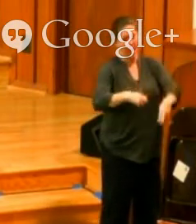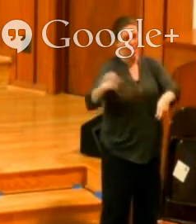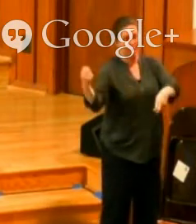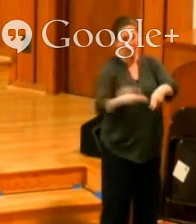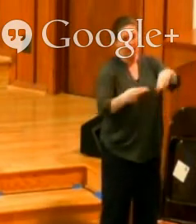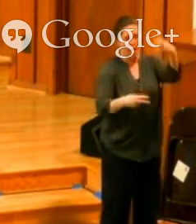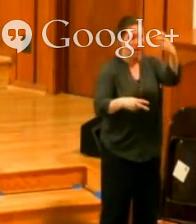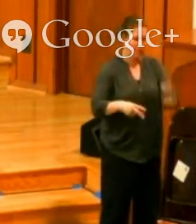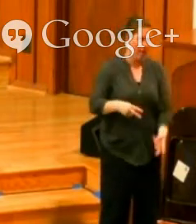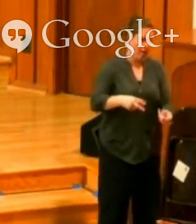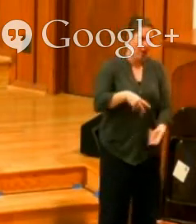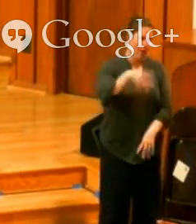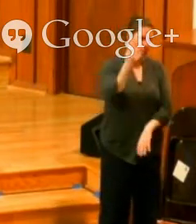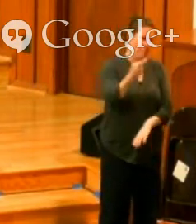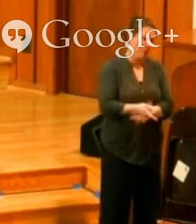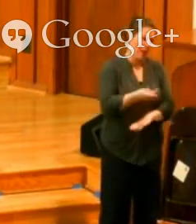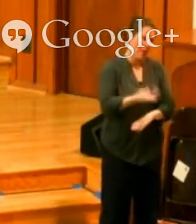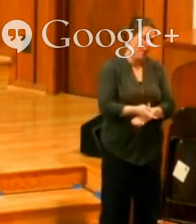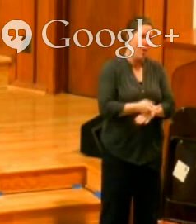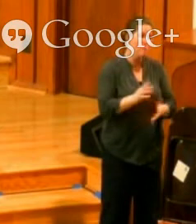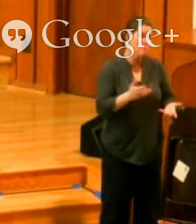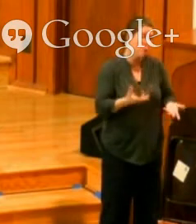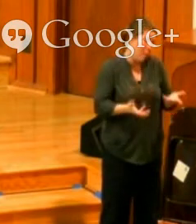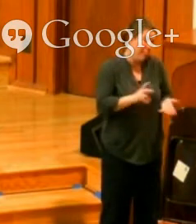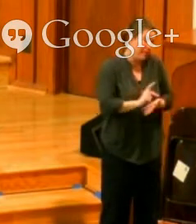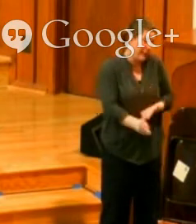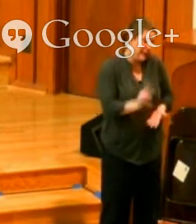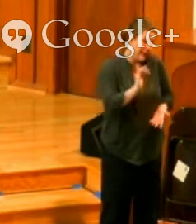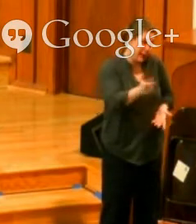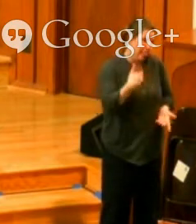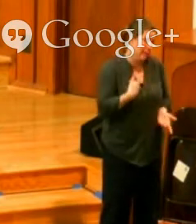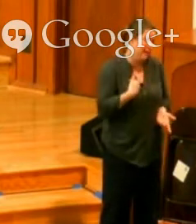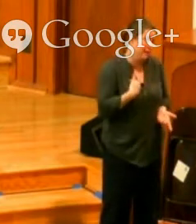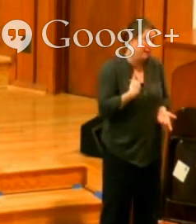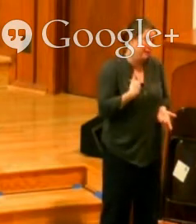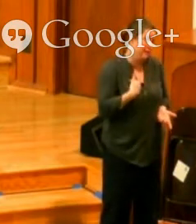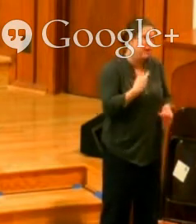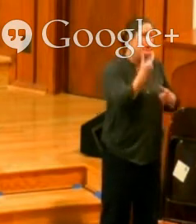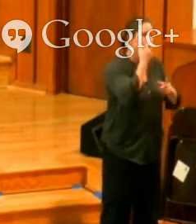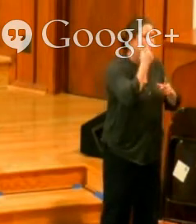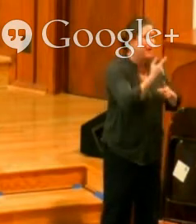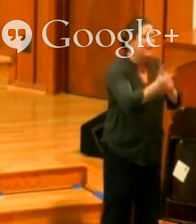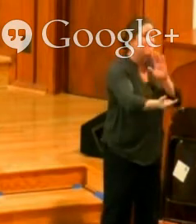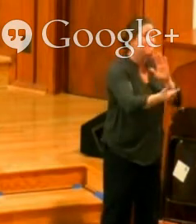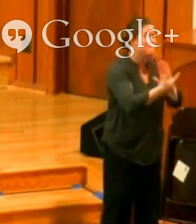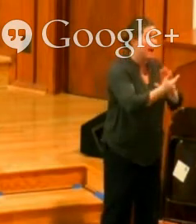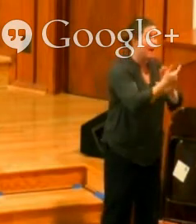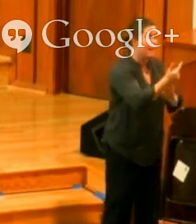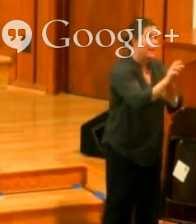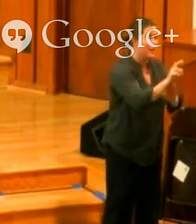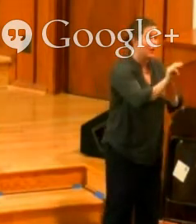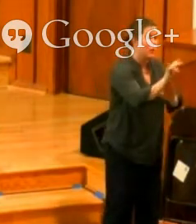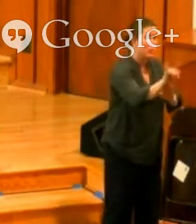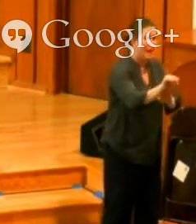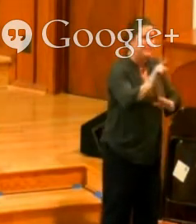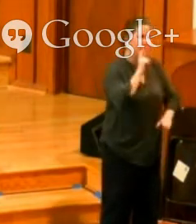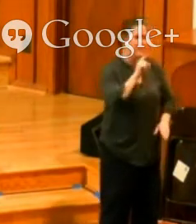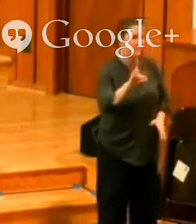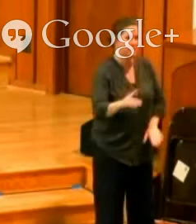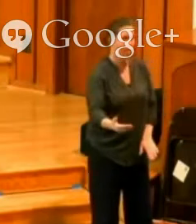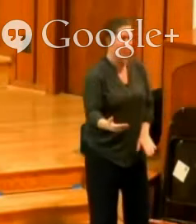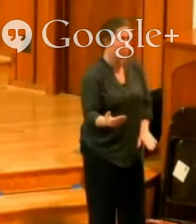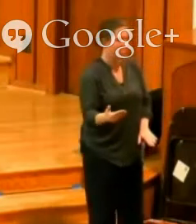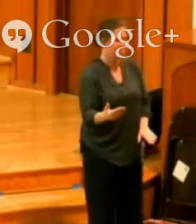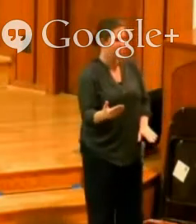The wages of violating gravity is death. Please note, it's determined by